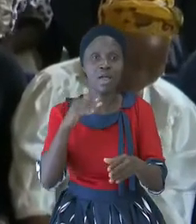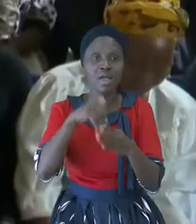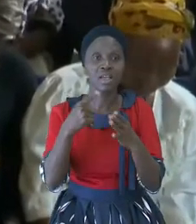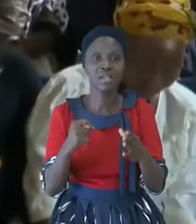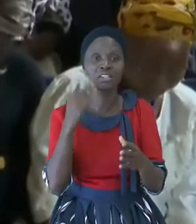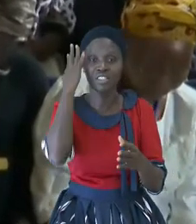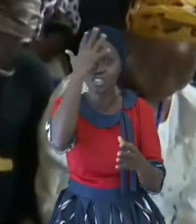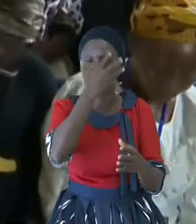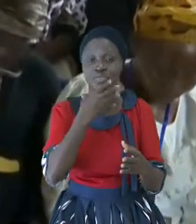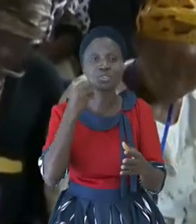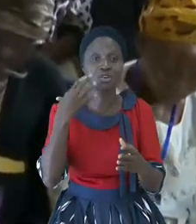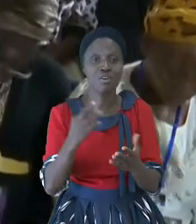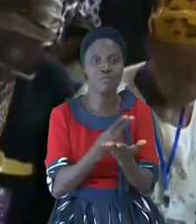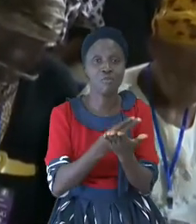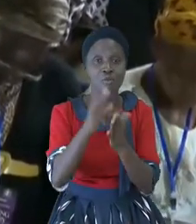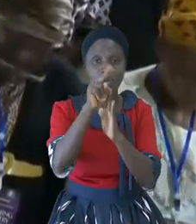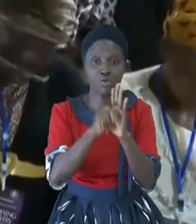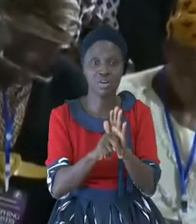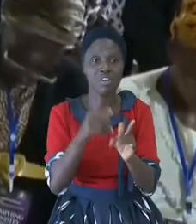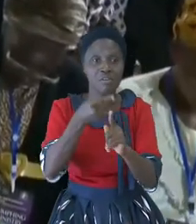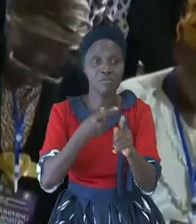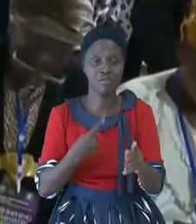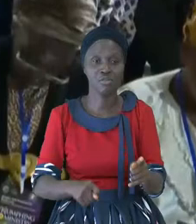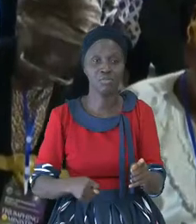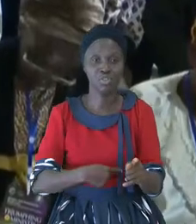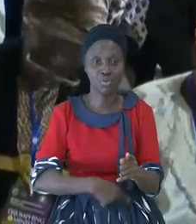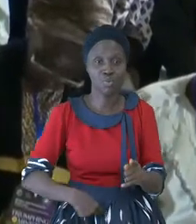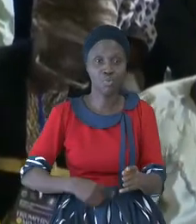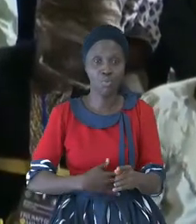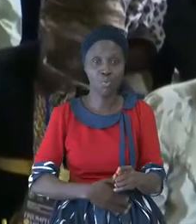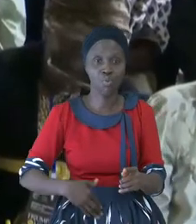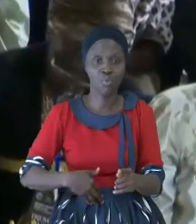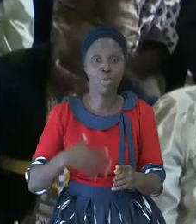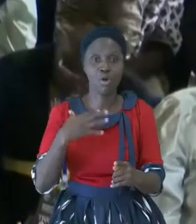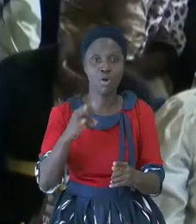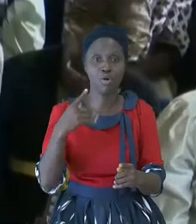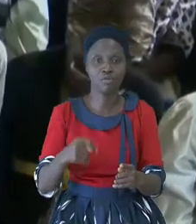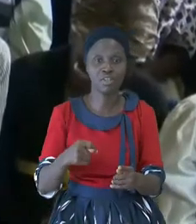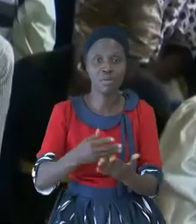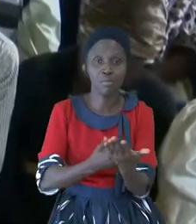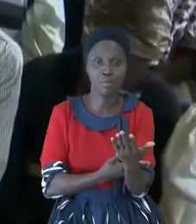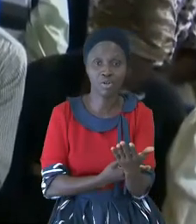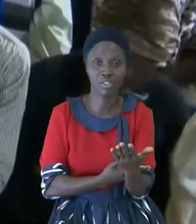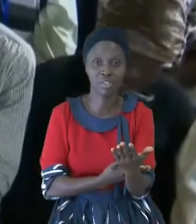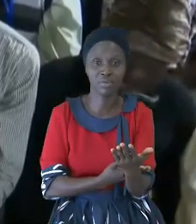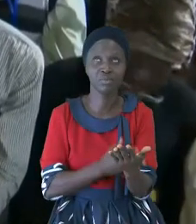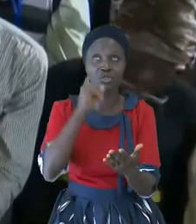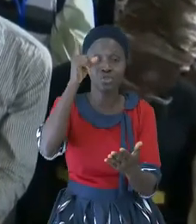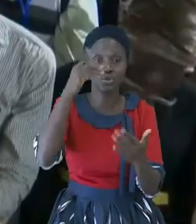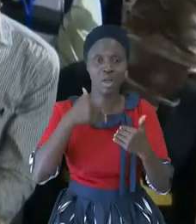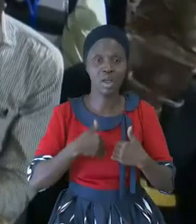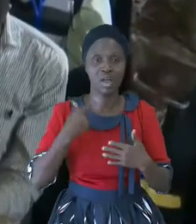from the womb of the morning. Thou hast the dew